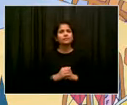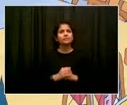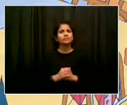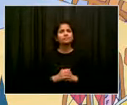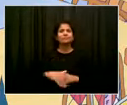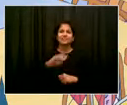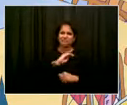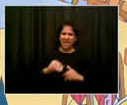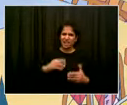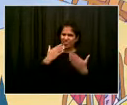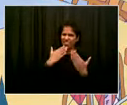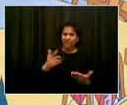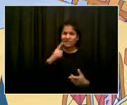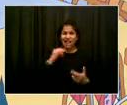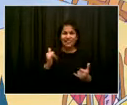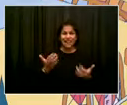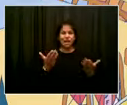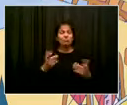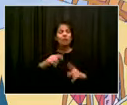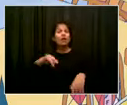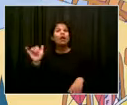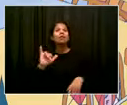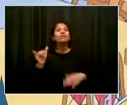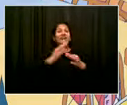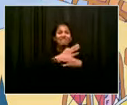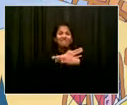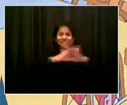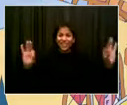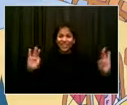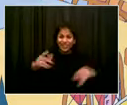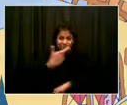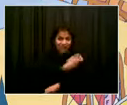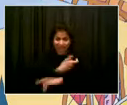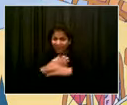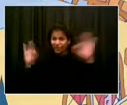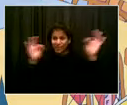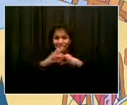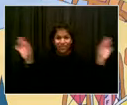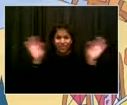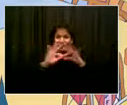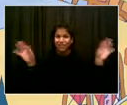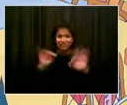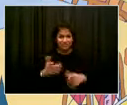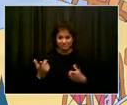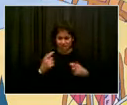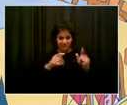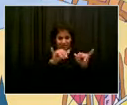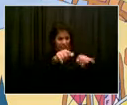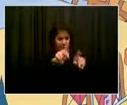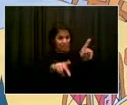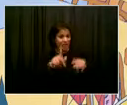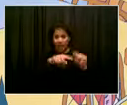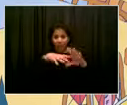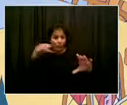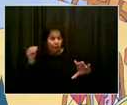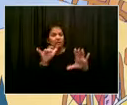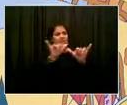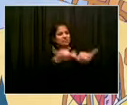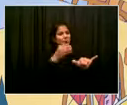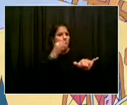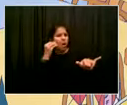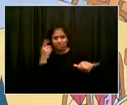more often. All these services are for free. Thank you so much for supporting them and promoting them in your district and beyond. And we have a lot more